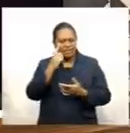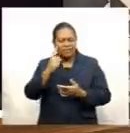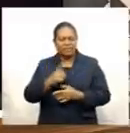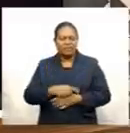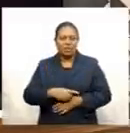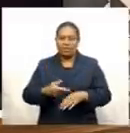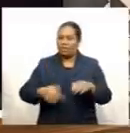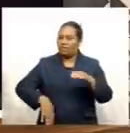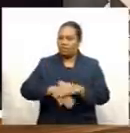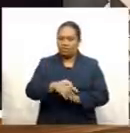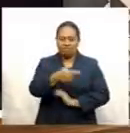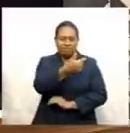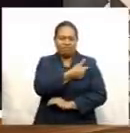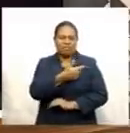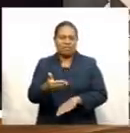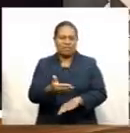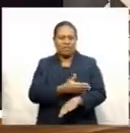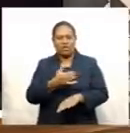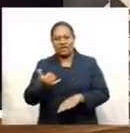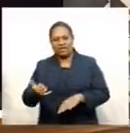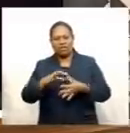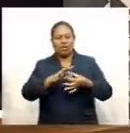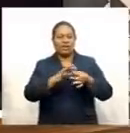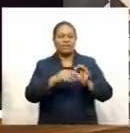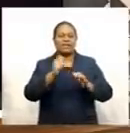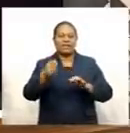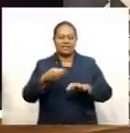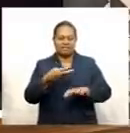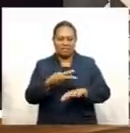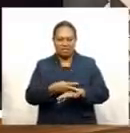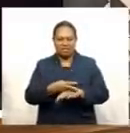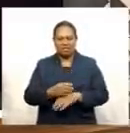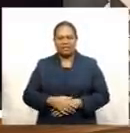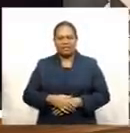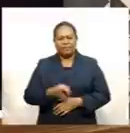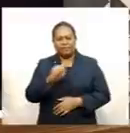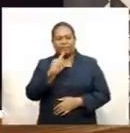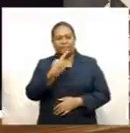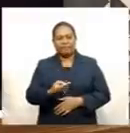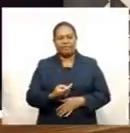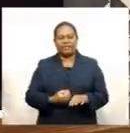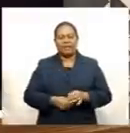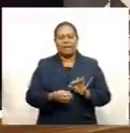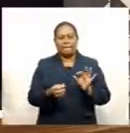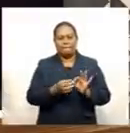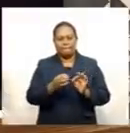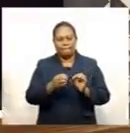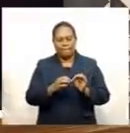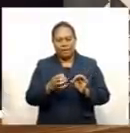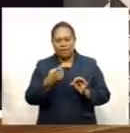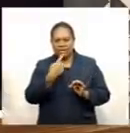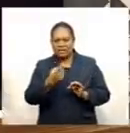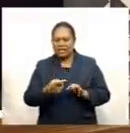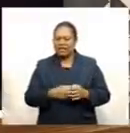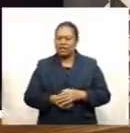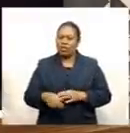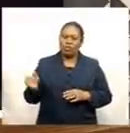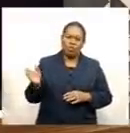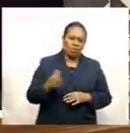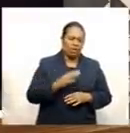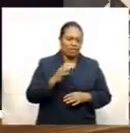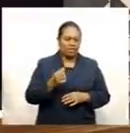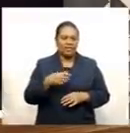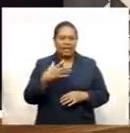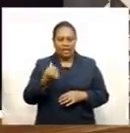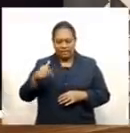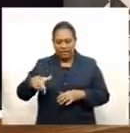vaccinated before they leave for the Tokyo Olympic Games next month. Head of Delegation Patrick Bawa has confirmed to FBC News that all athletes, whether in the